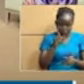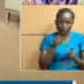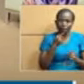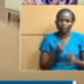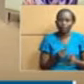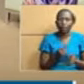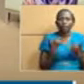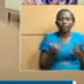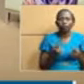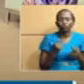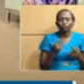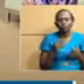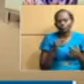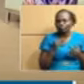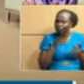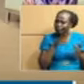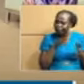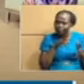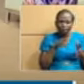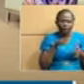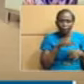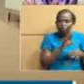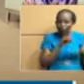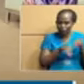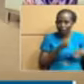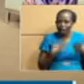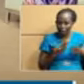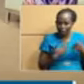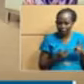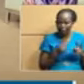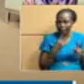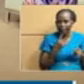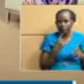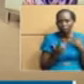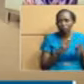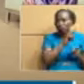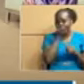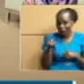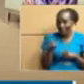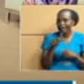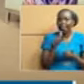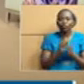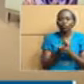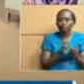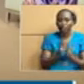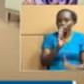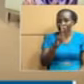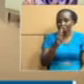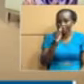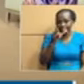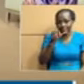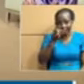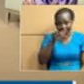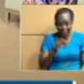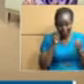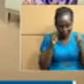they are marveling at your contribution. They're happy with, they wish you went and contested in Butaleja instead of Chegegwa. They're thinking the